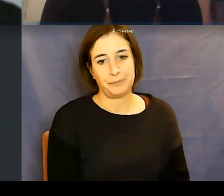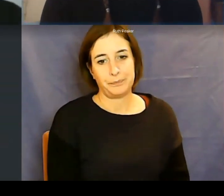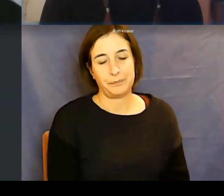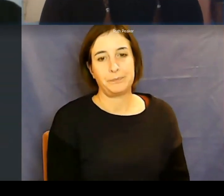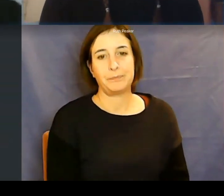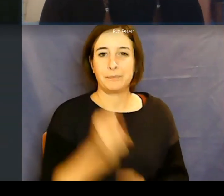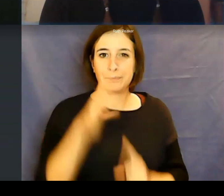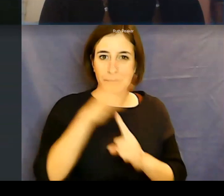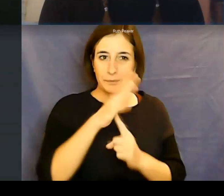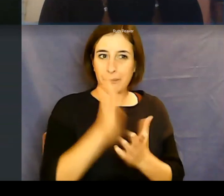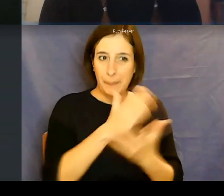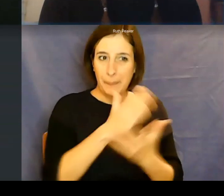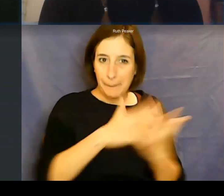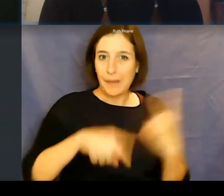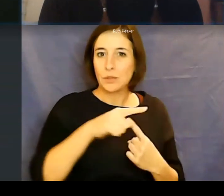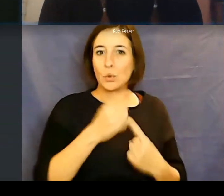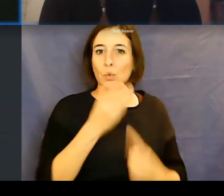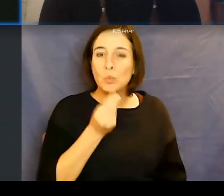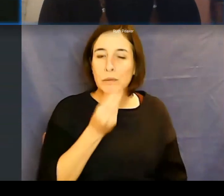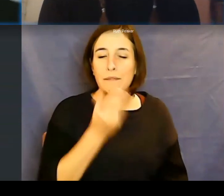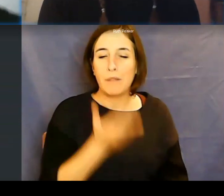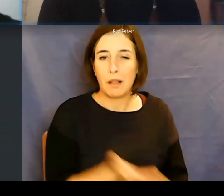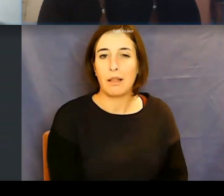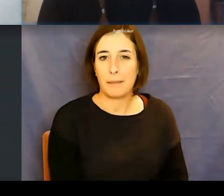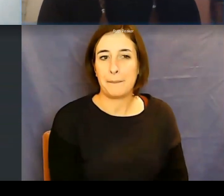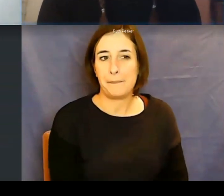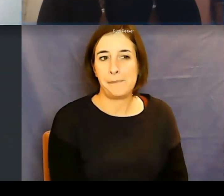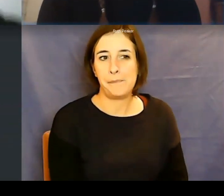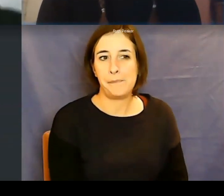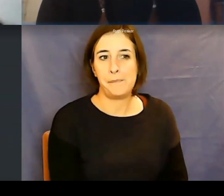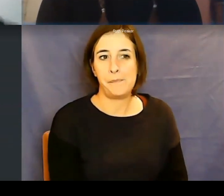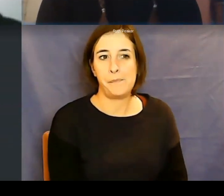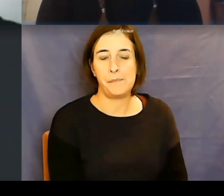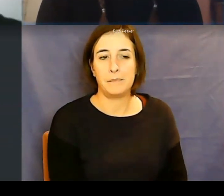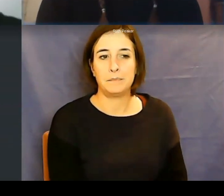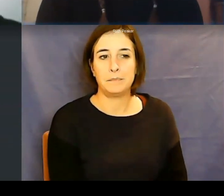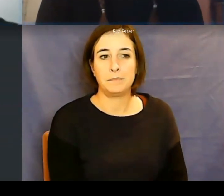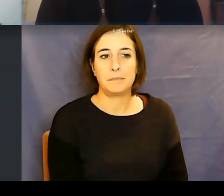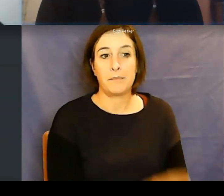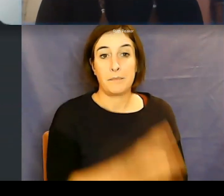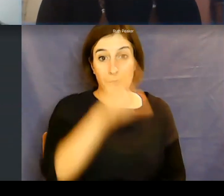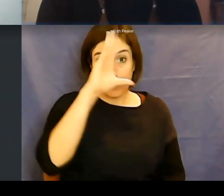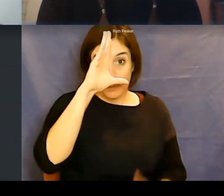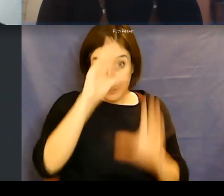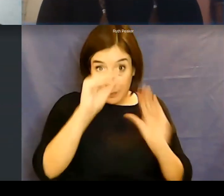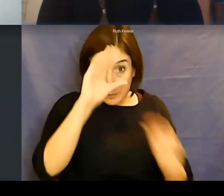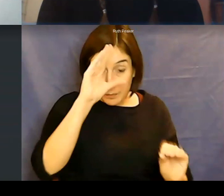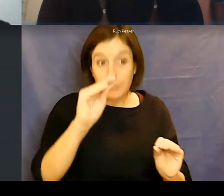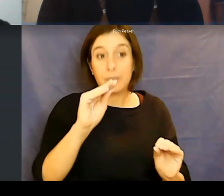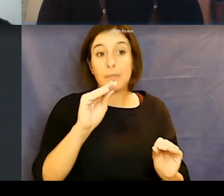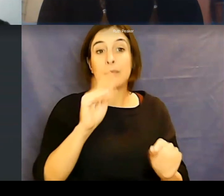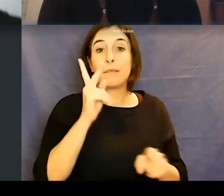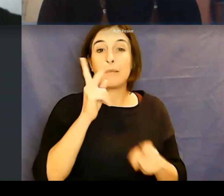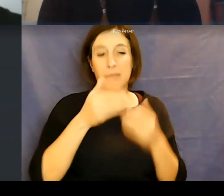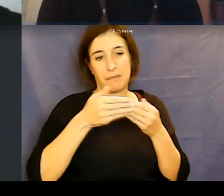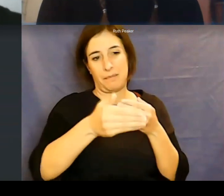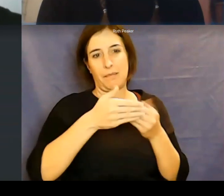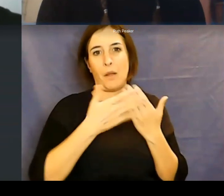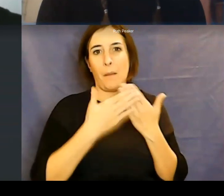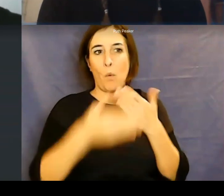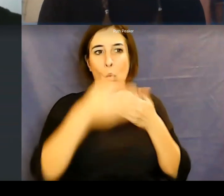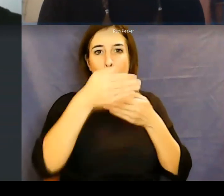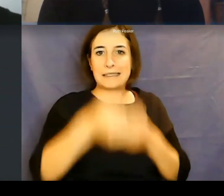as possible for you. I would say as well, there are some more sessions taking place today